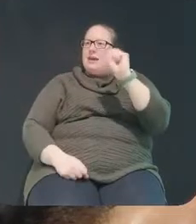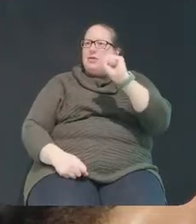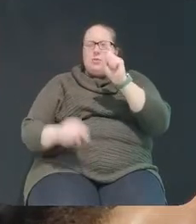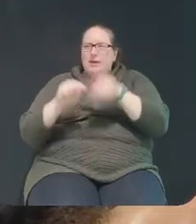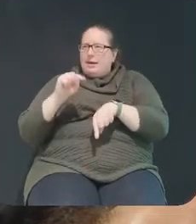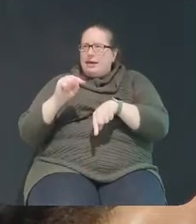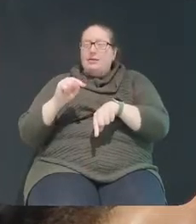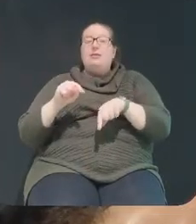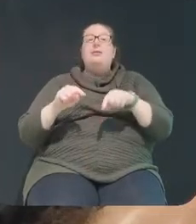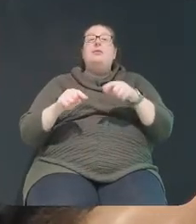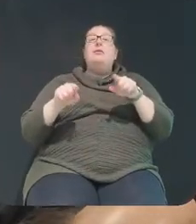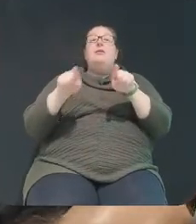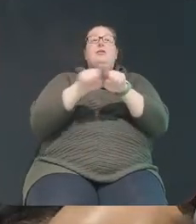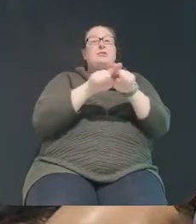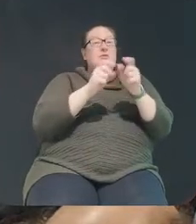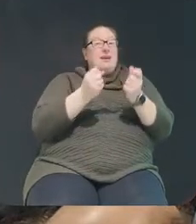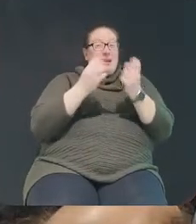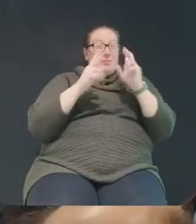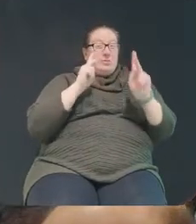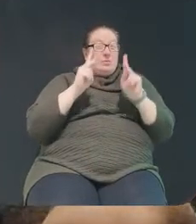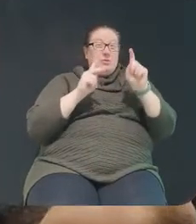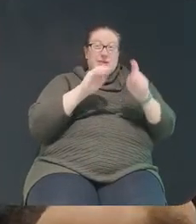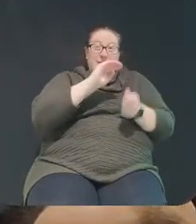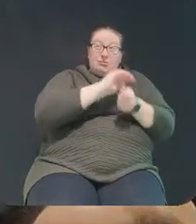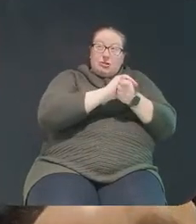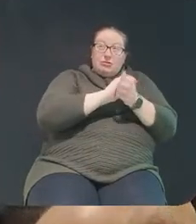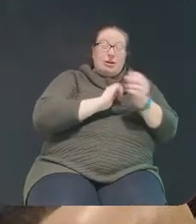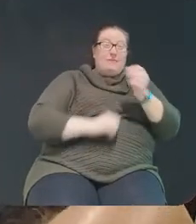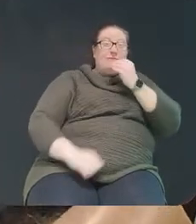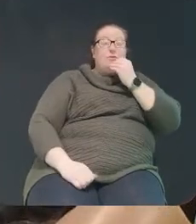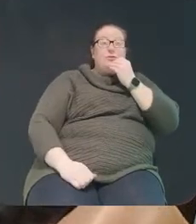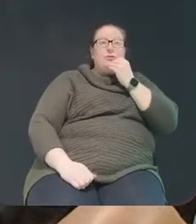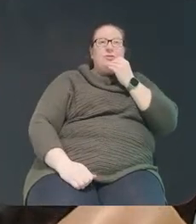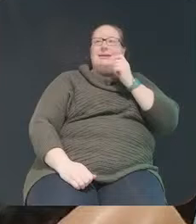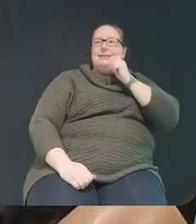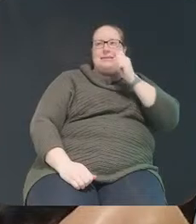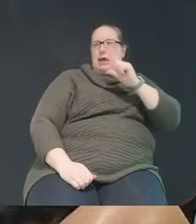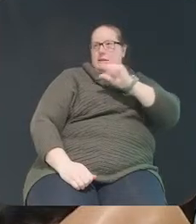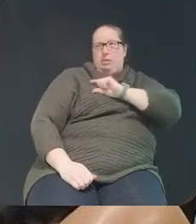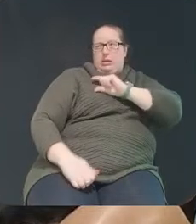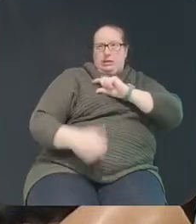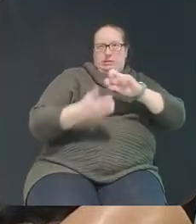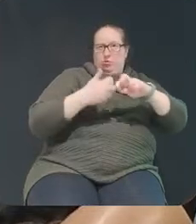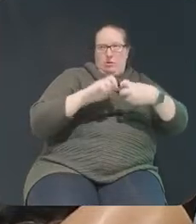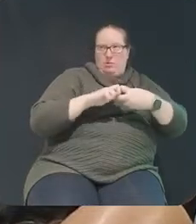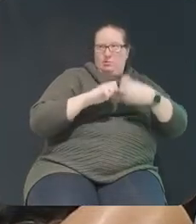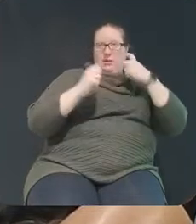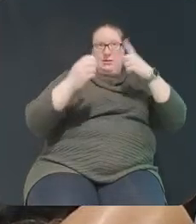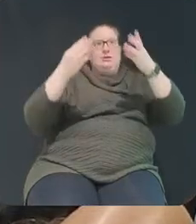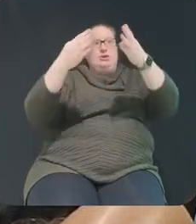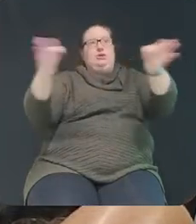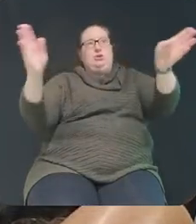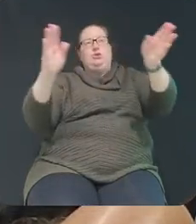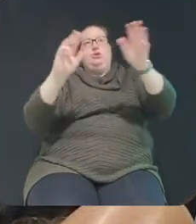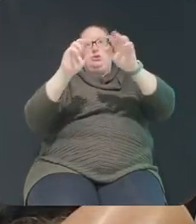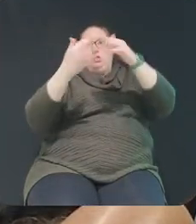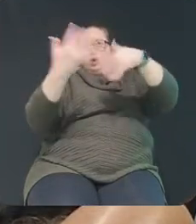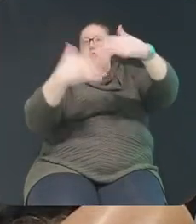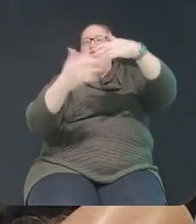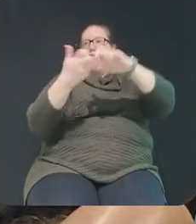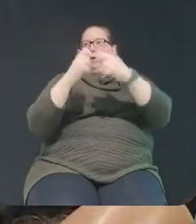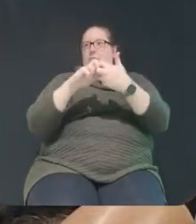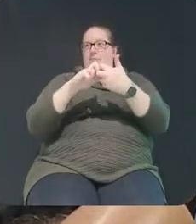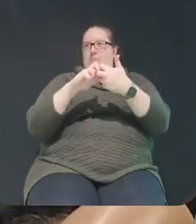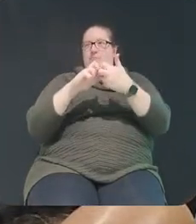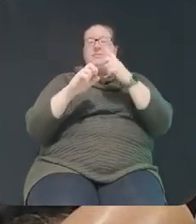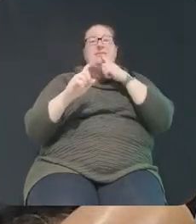stresses that the number of people needing shelter and food, quote, is not a police problem, but is a social problem. He went on to say